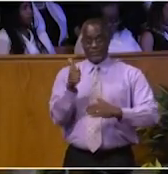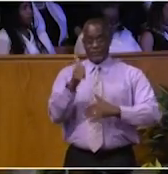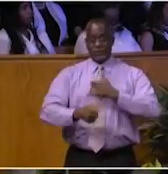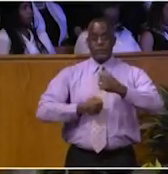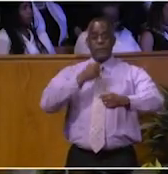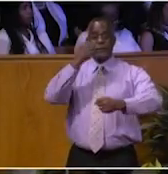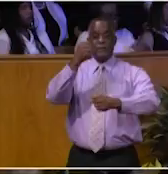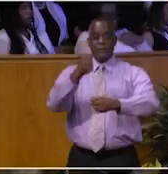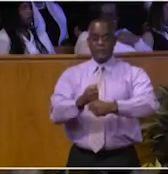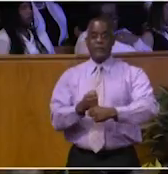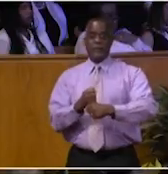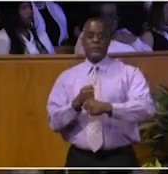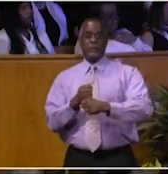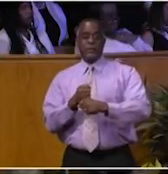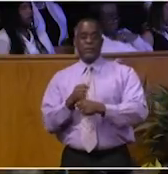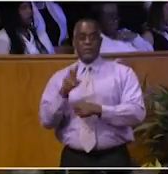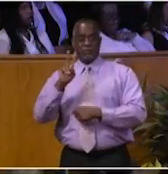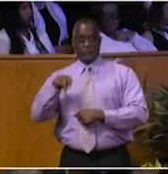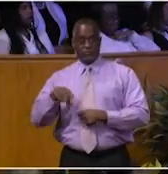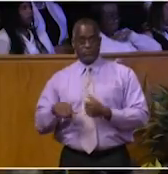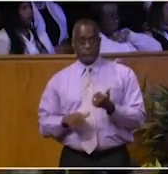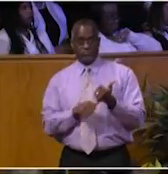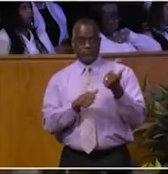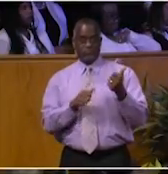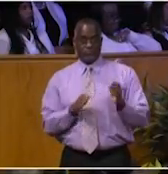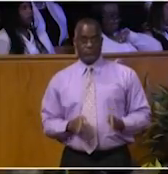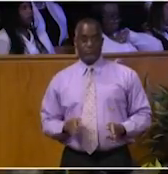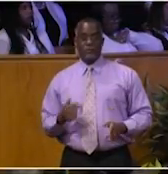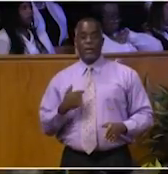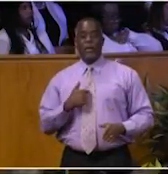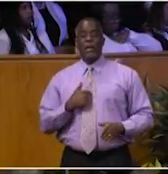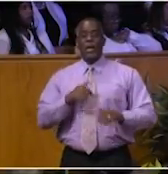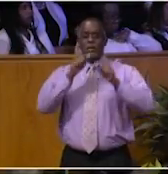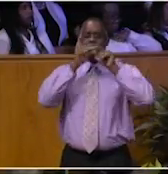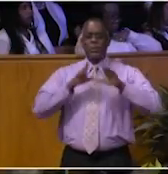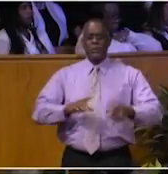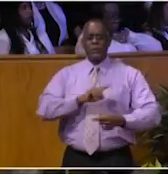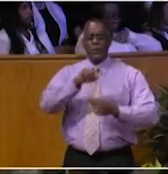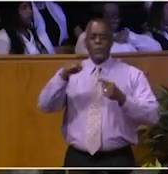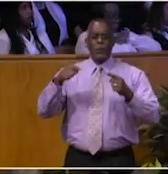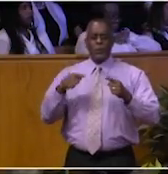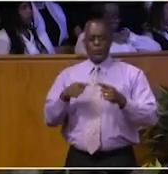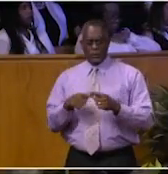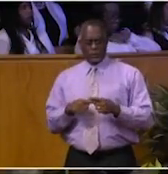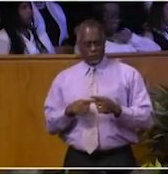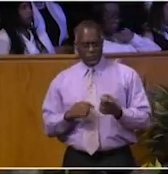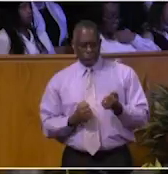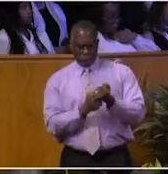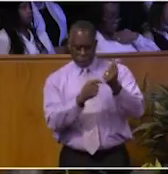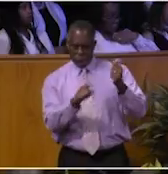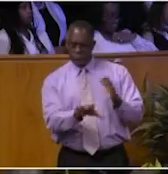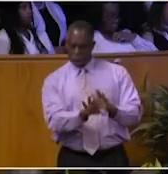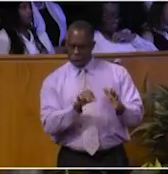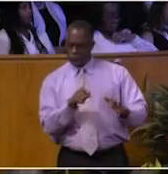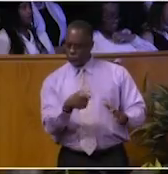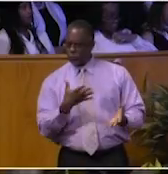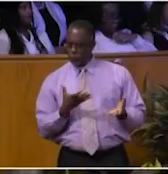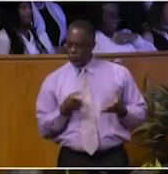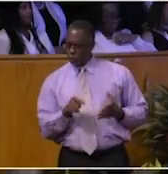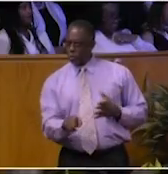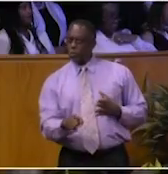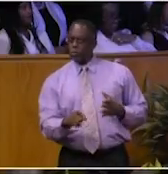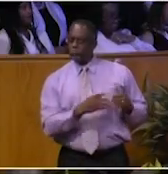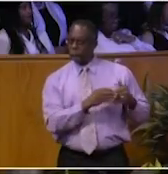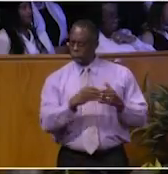years as his vice chairman and was blessed when he endorsed me to succeed him